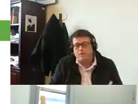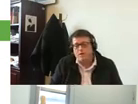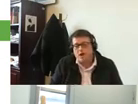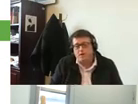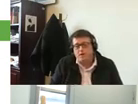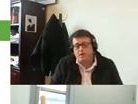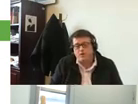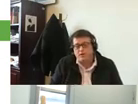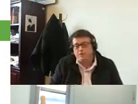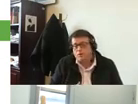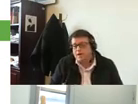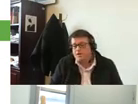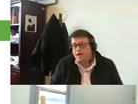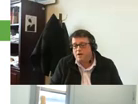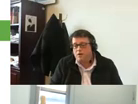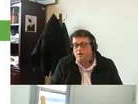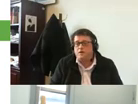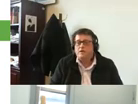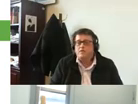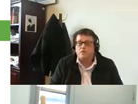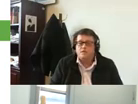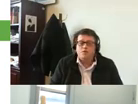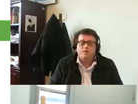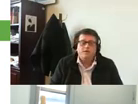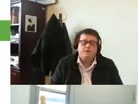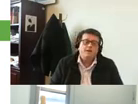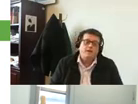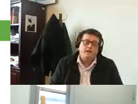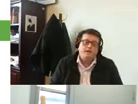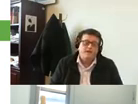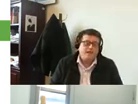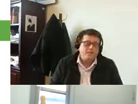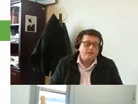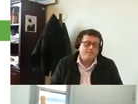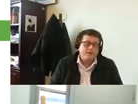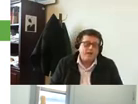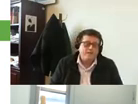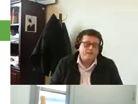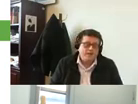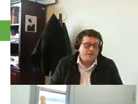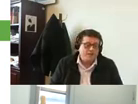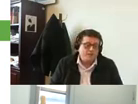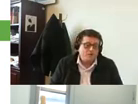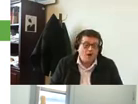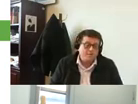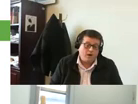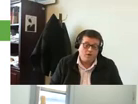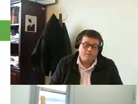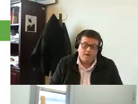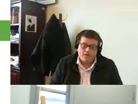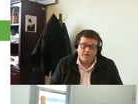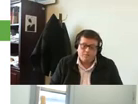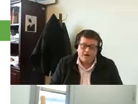we're a frontline clinician, if we're an educator, if we're a student, these concepts have implications for all of